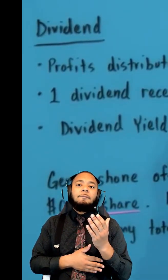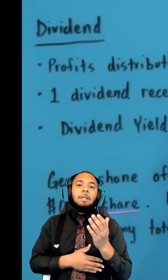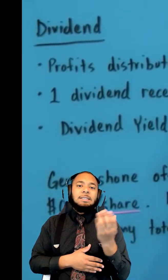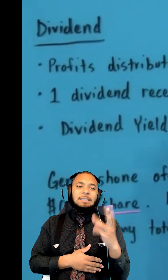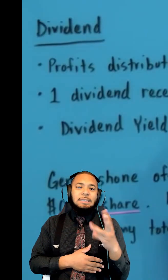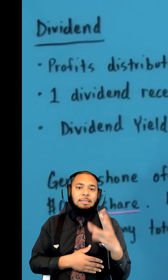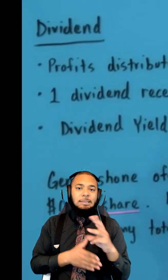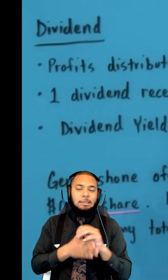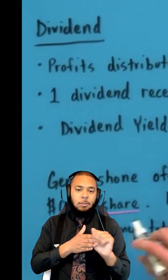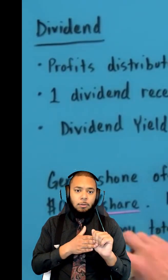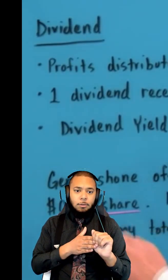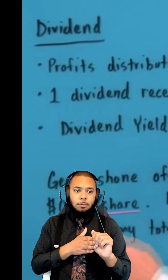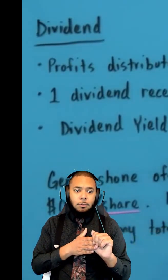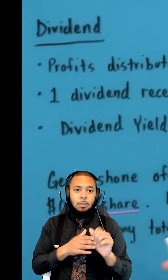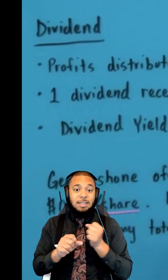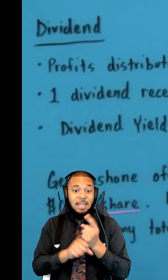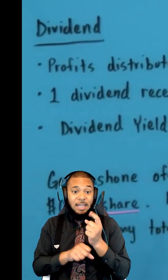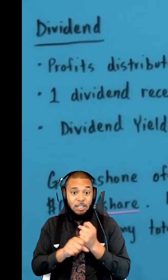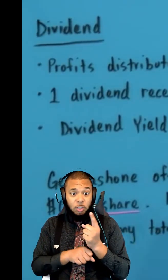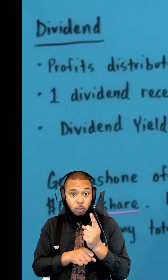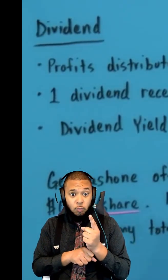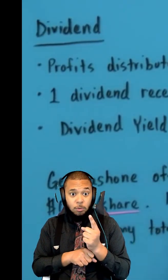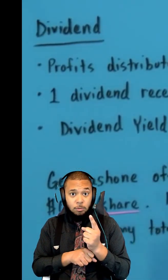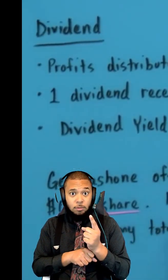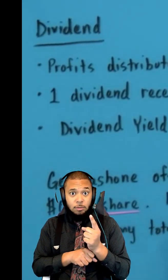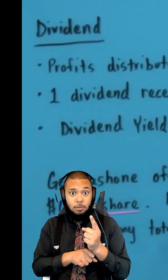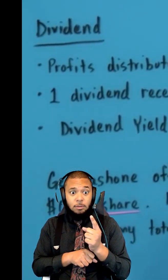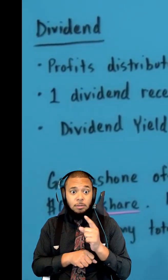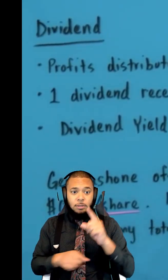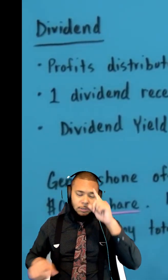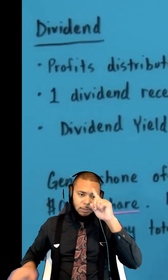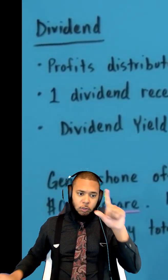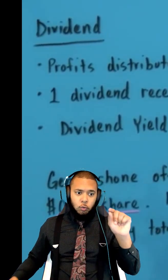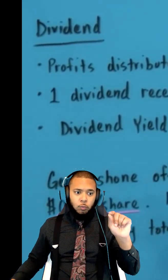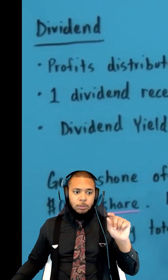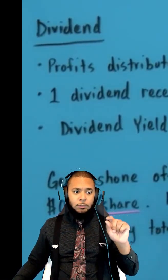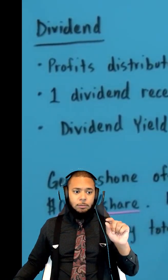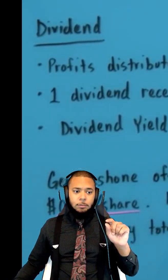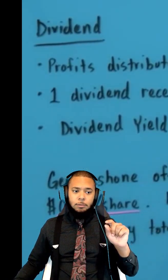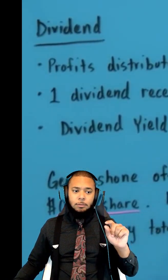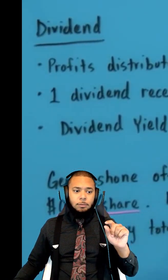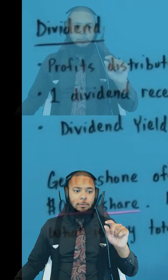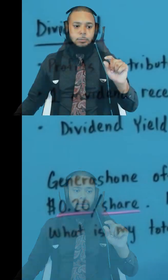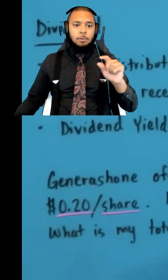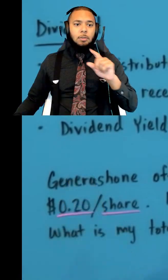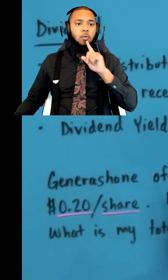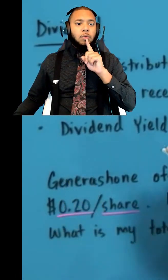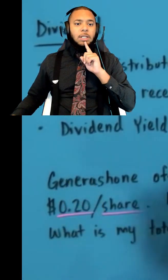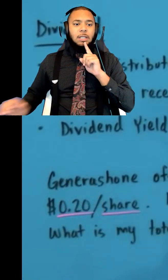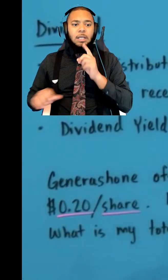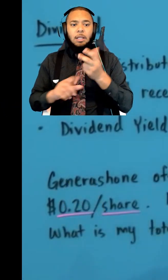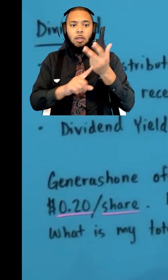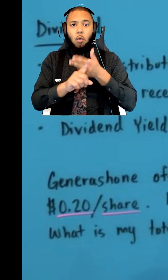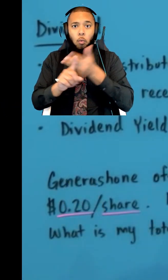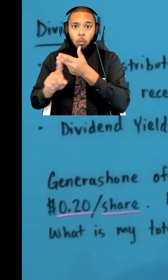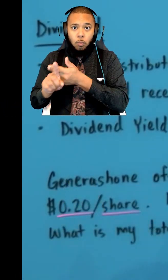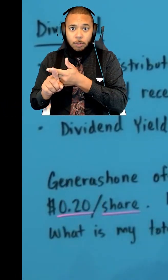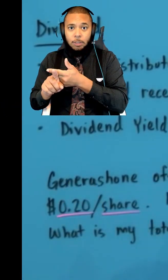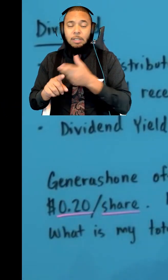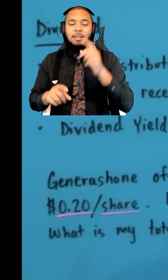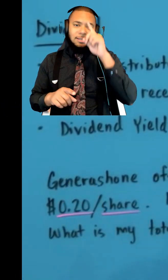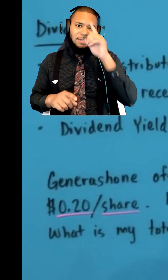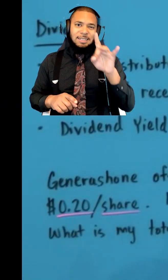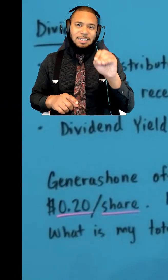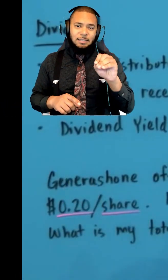$16. The annual dividend we figured out wasn't actually 20 cents because that was quarterly. It's 80 cents. So to find the dividend